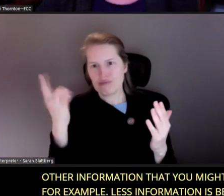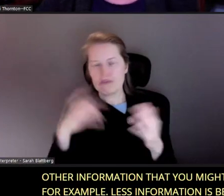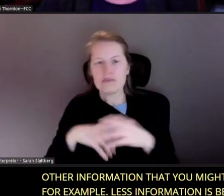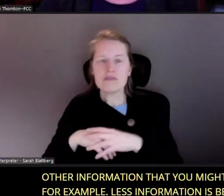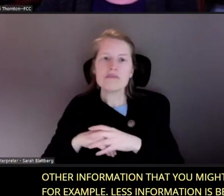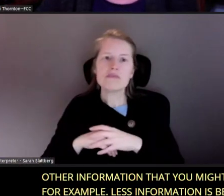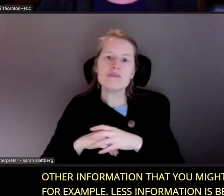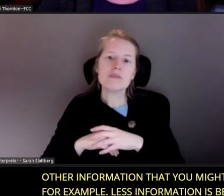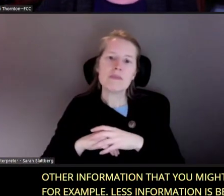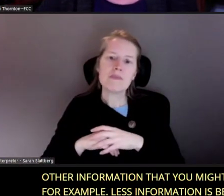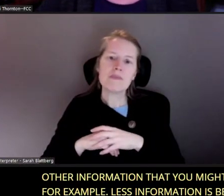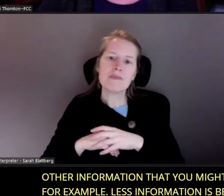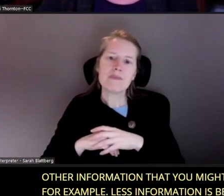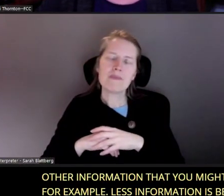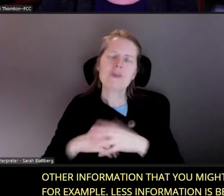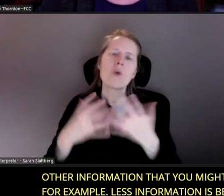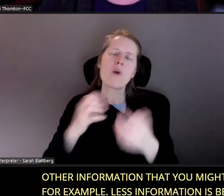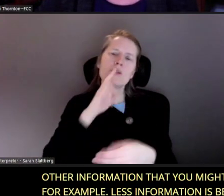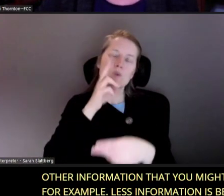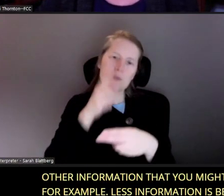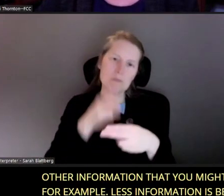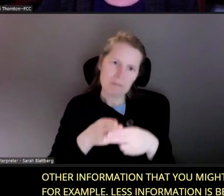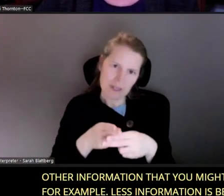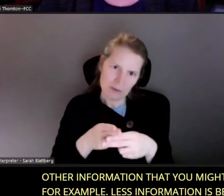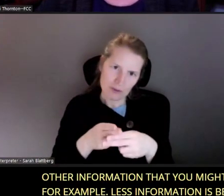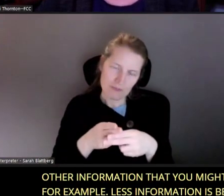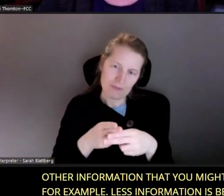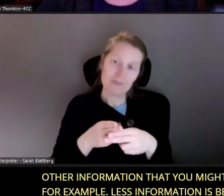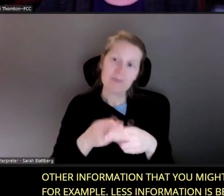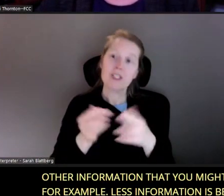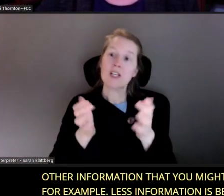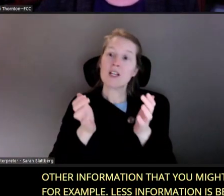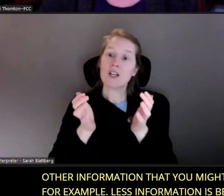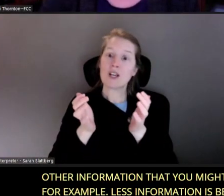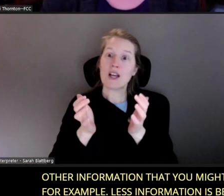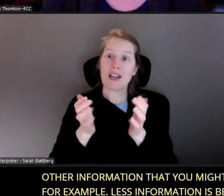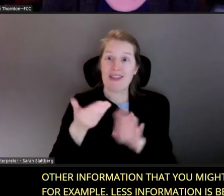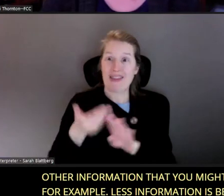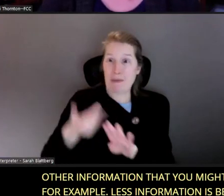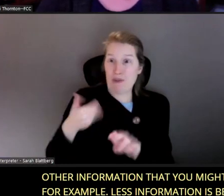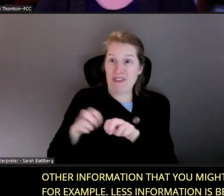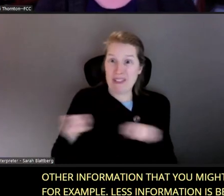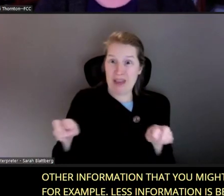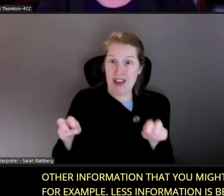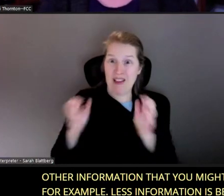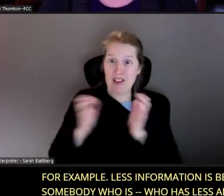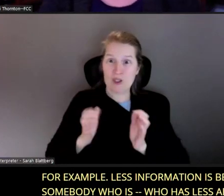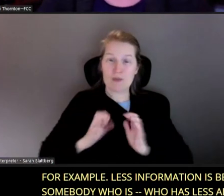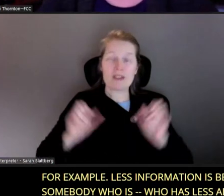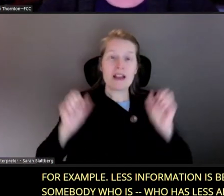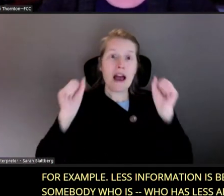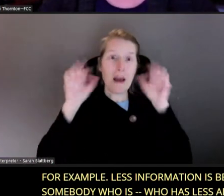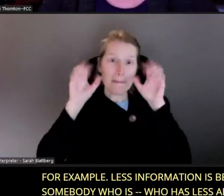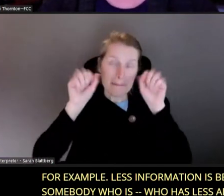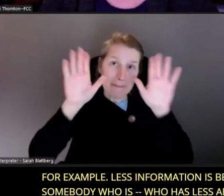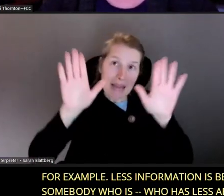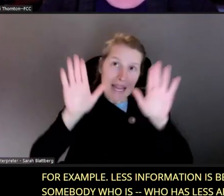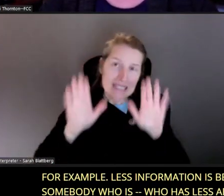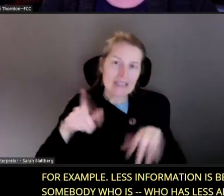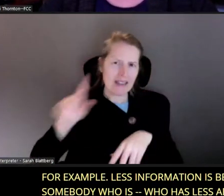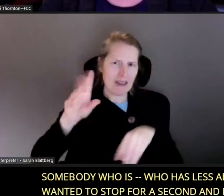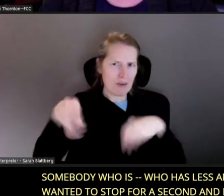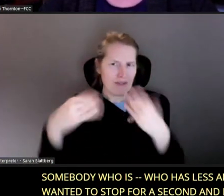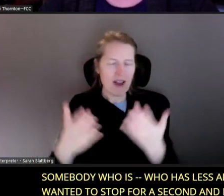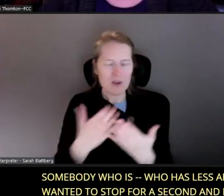I wanted to stop for a second and mention that your consumers were kind of amazing. They provided some really, really important and